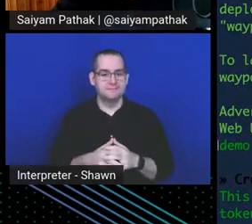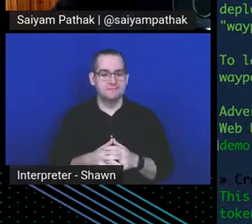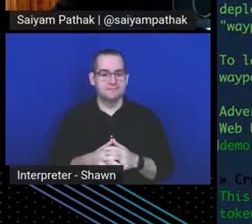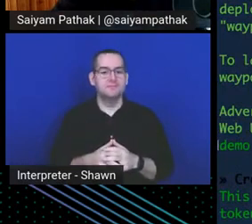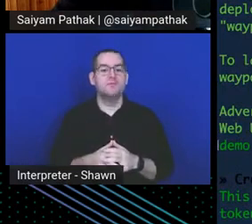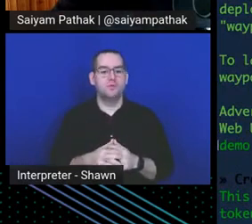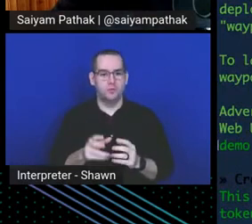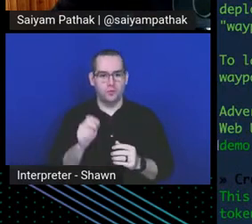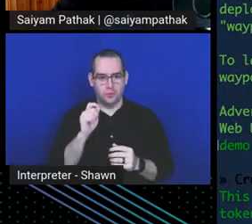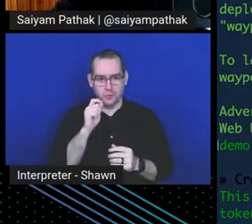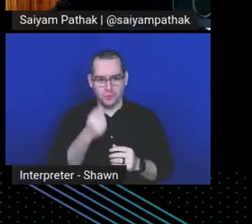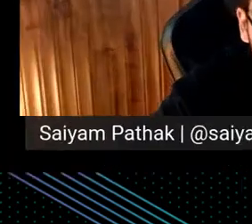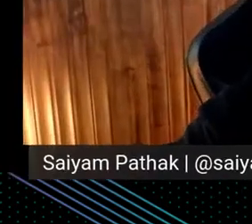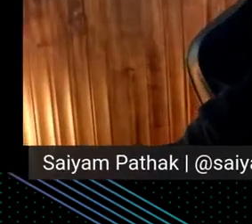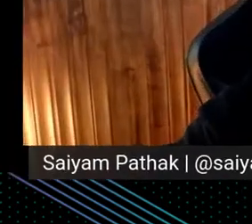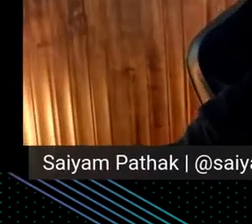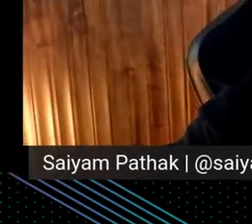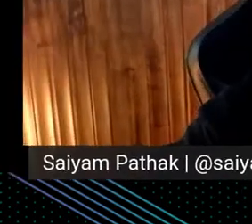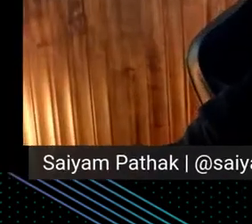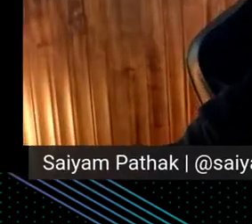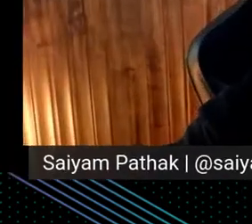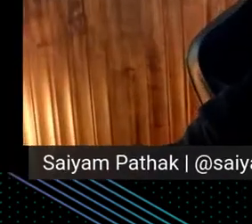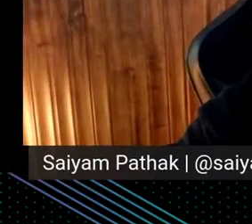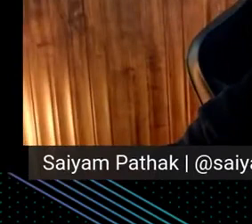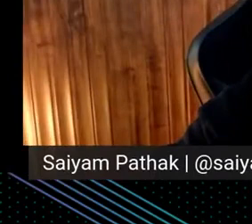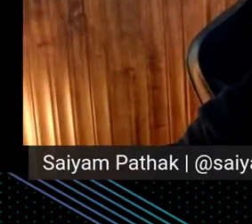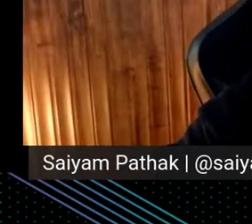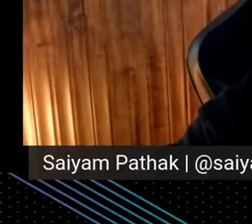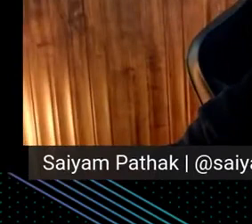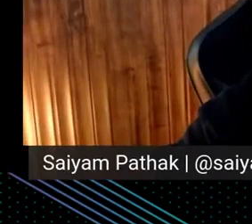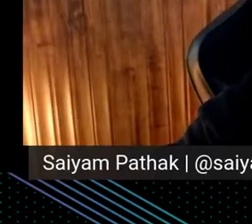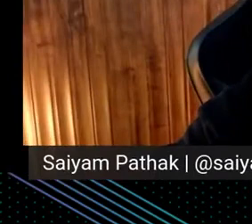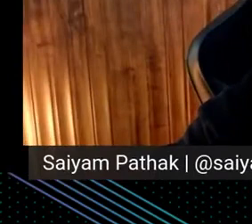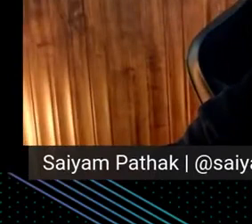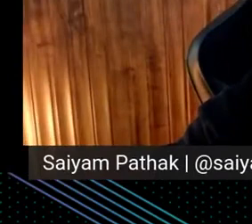Cool. So let me share the screen back.